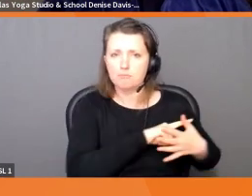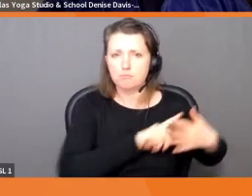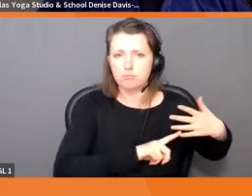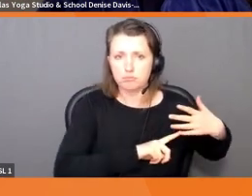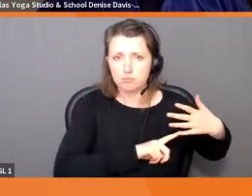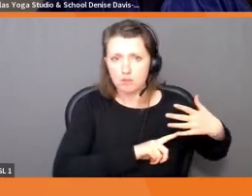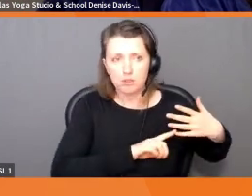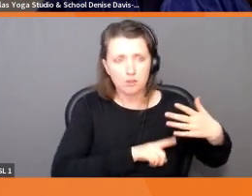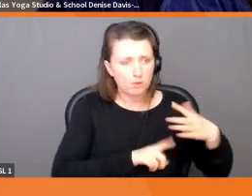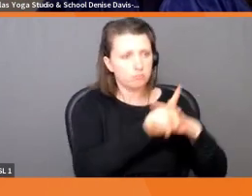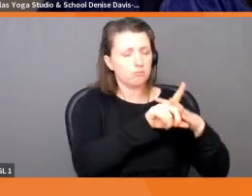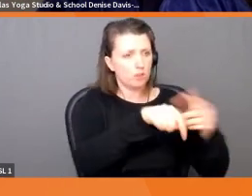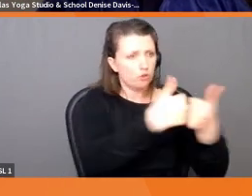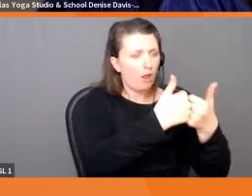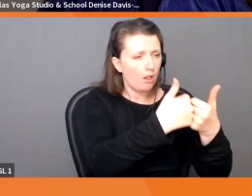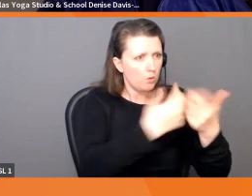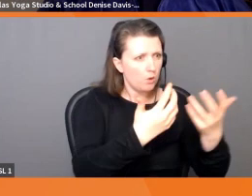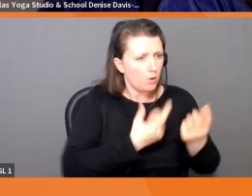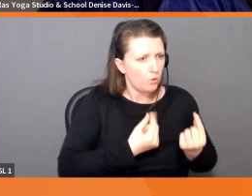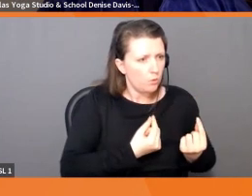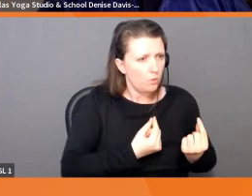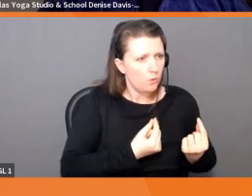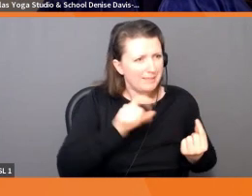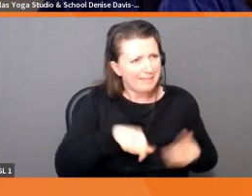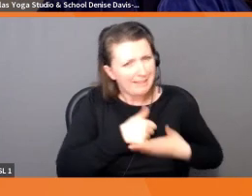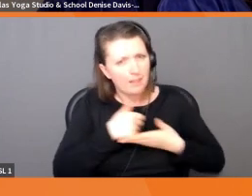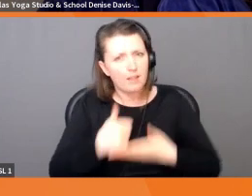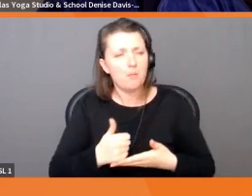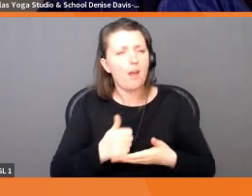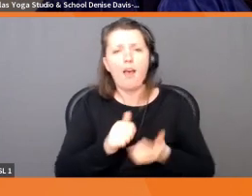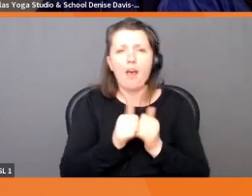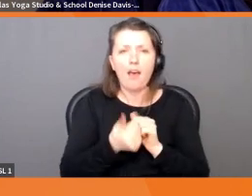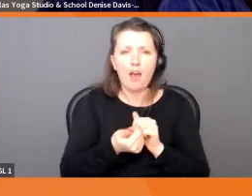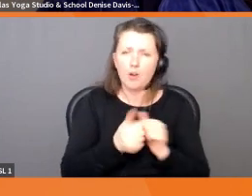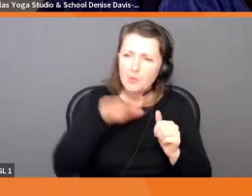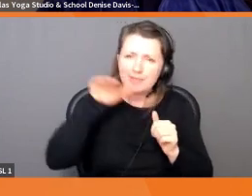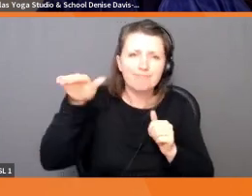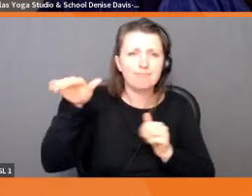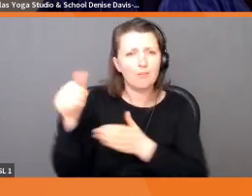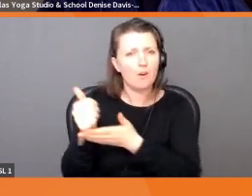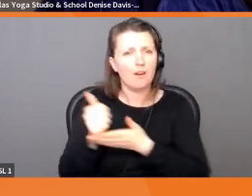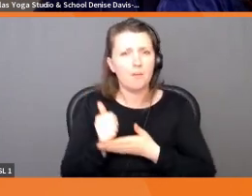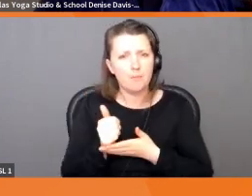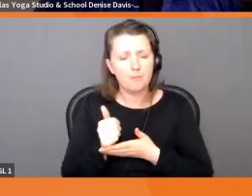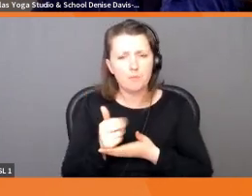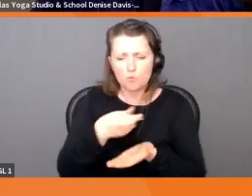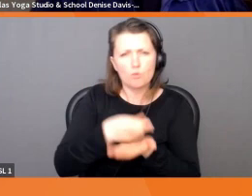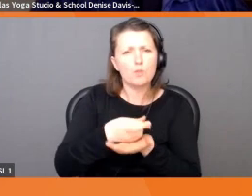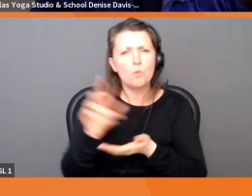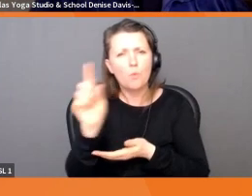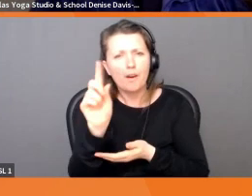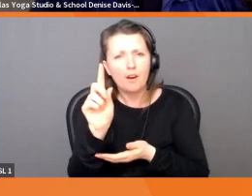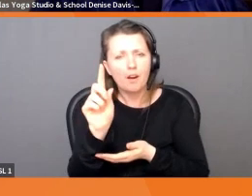what asking for help, asking for community, and finding resources might